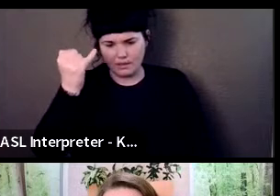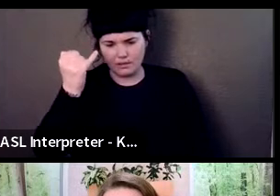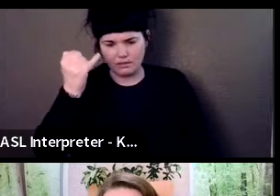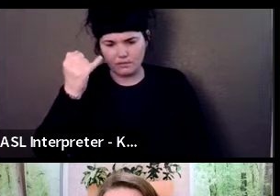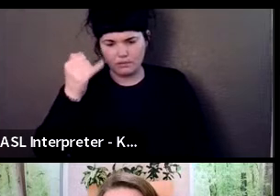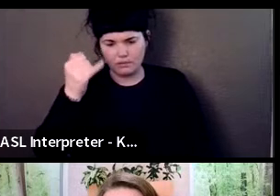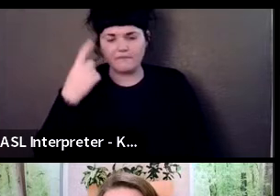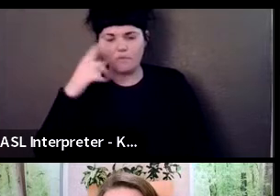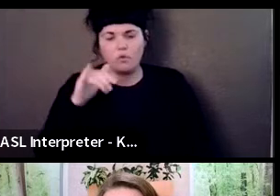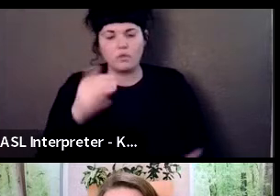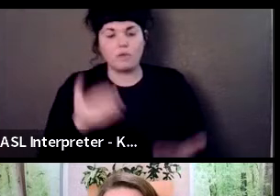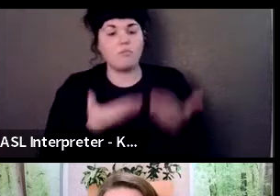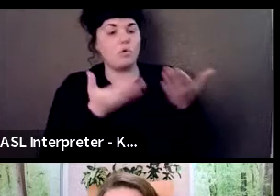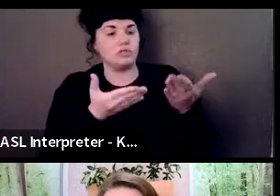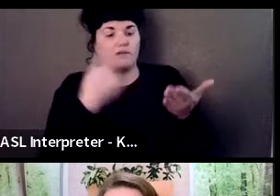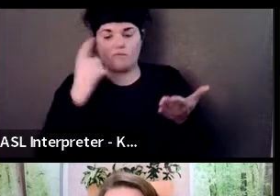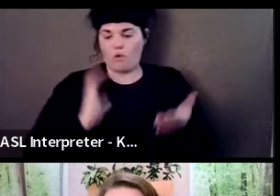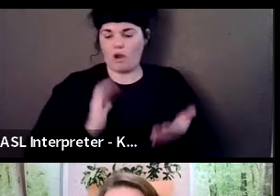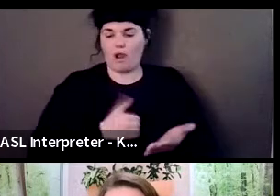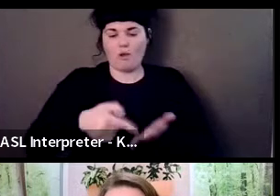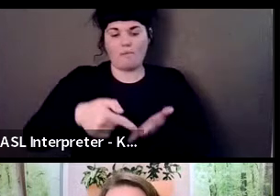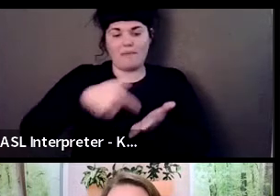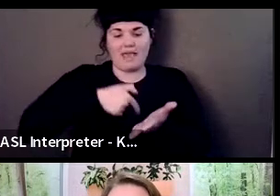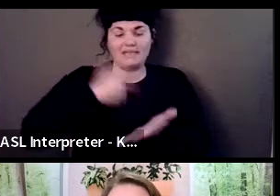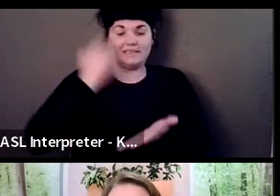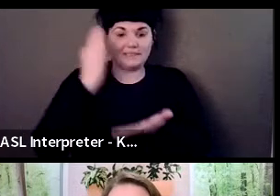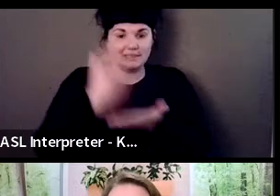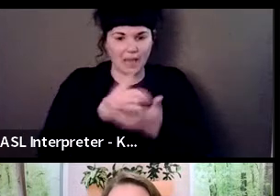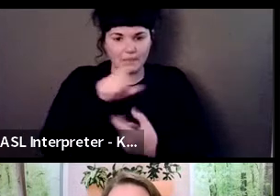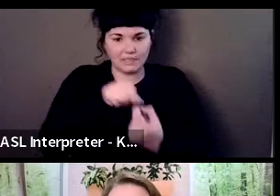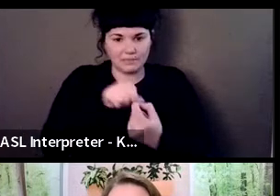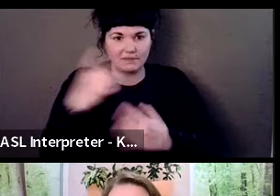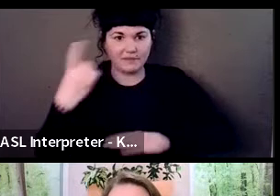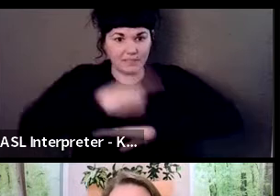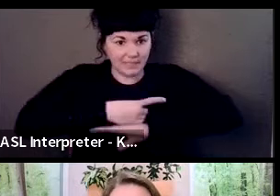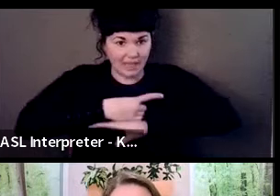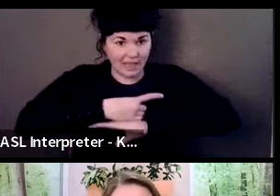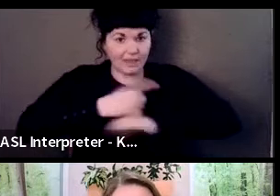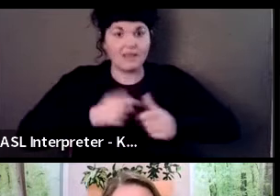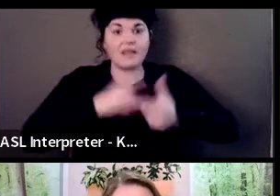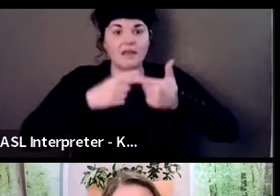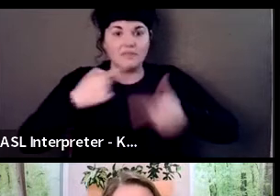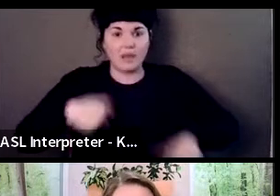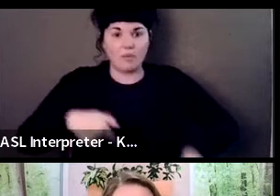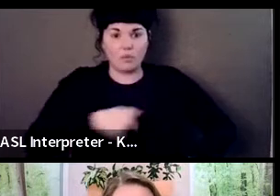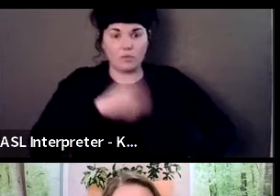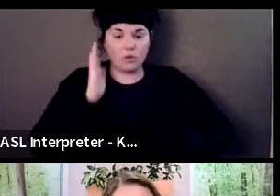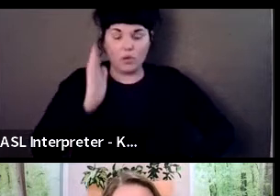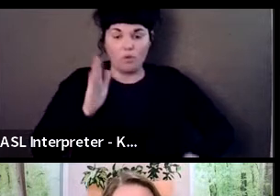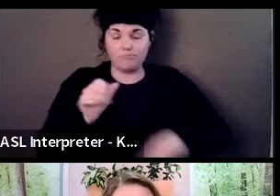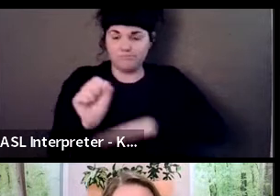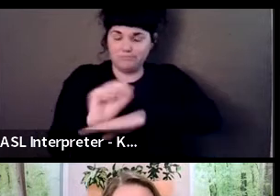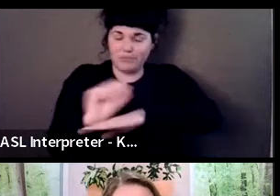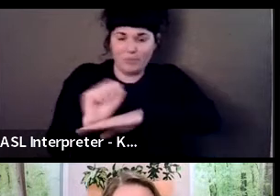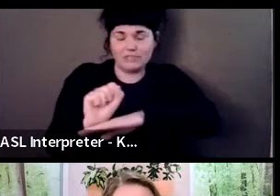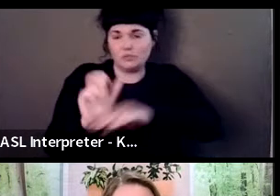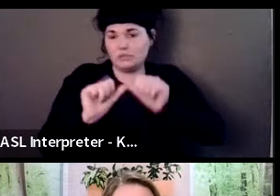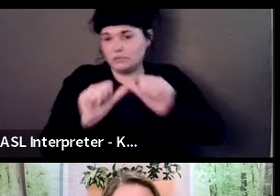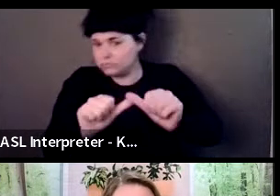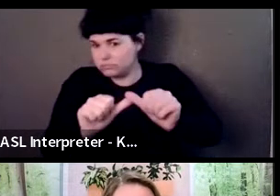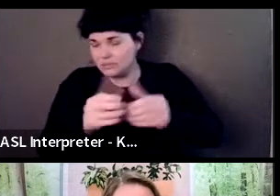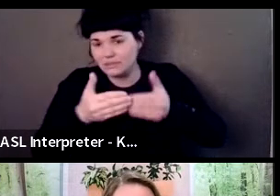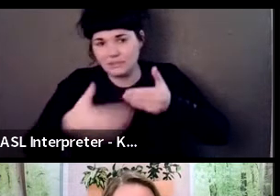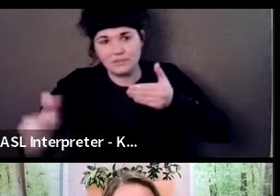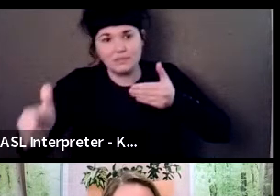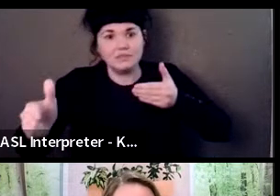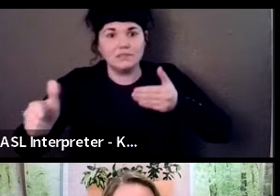go into a perpetual recess brought up? Because I still think that is going to be the easiest way to go about doing this, so we're not